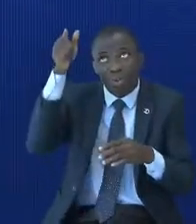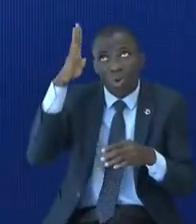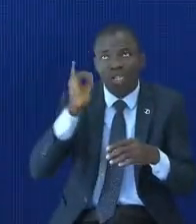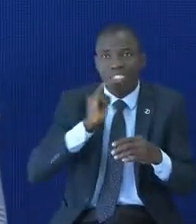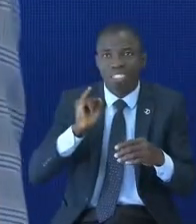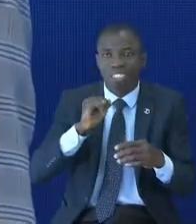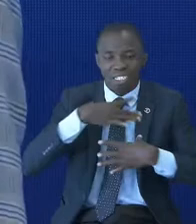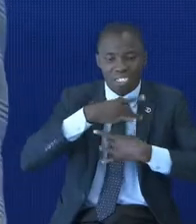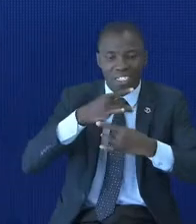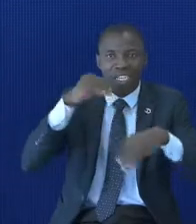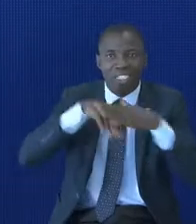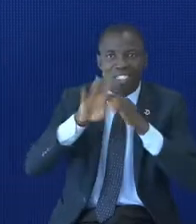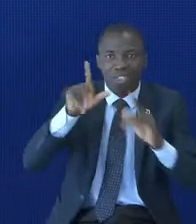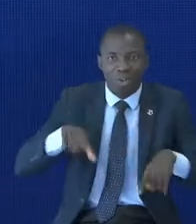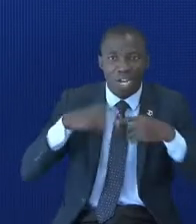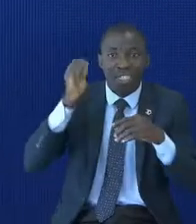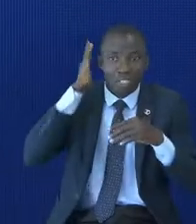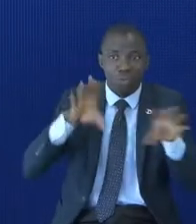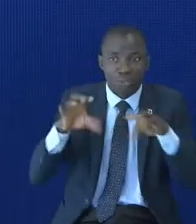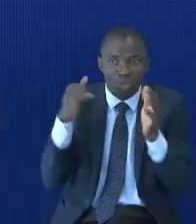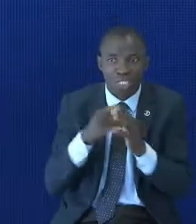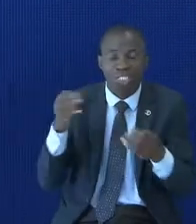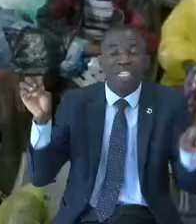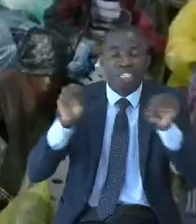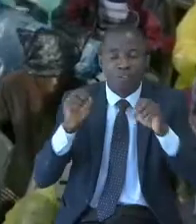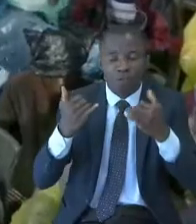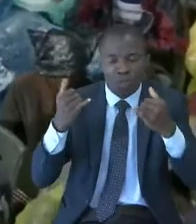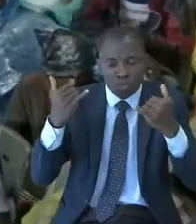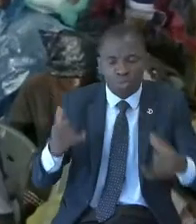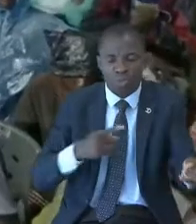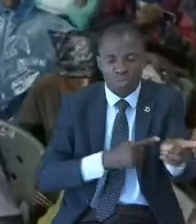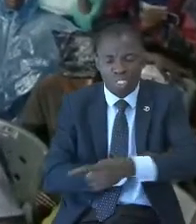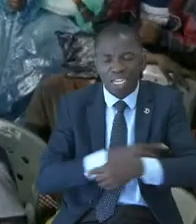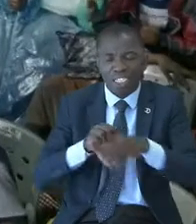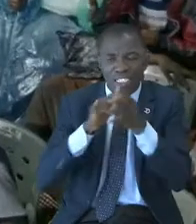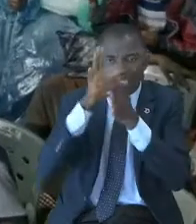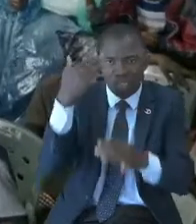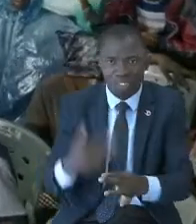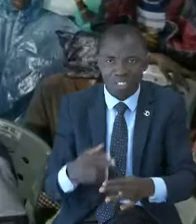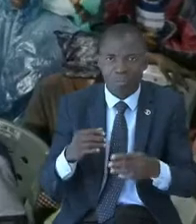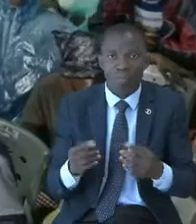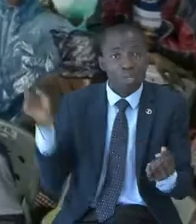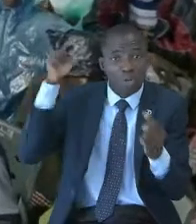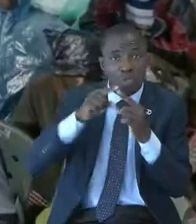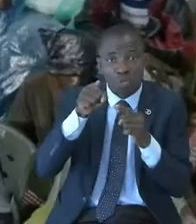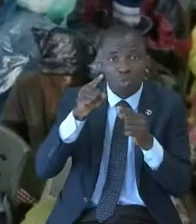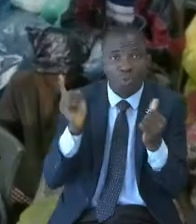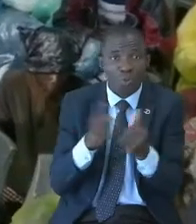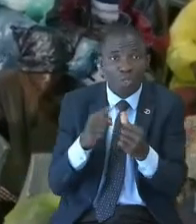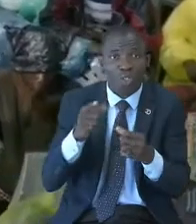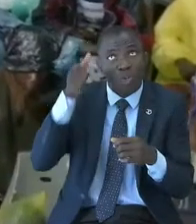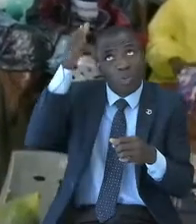that for your life, even today, in Jesus' name. Unto you first,